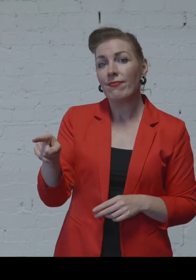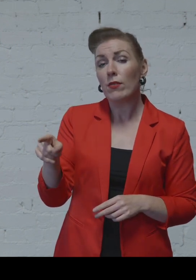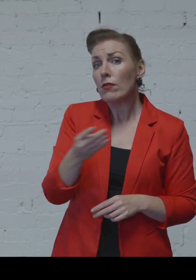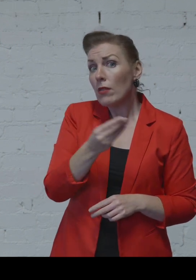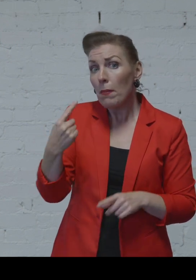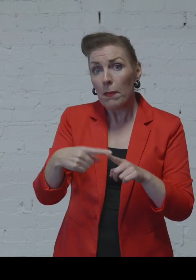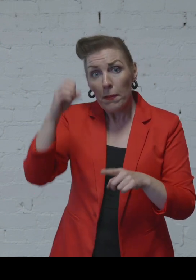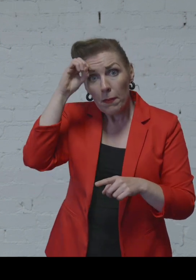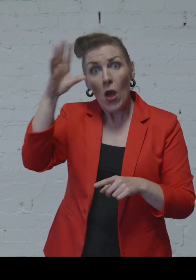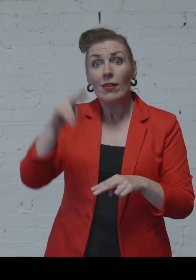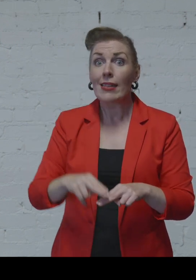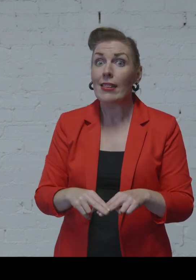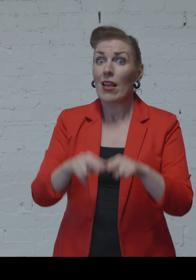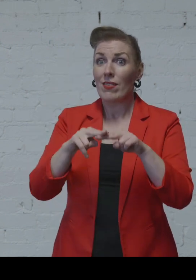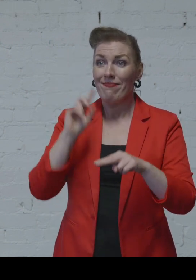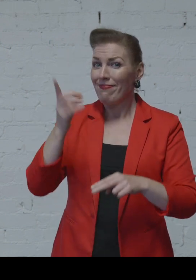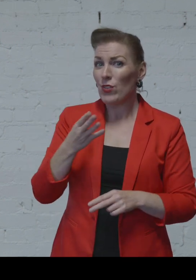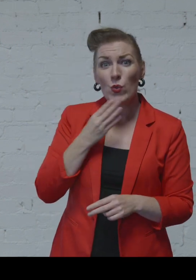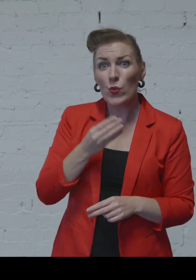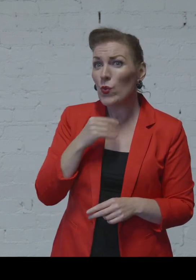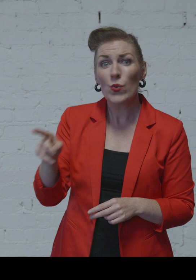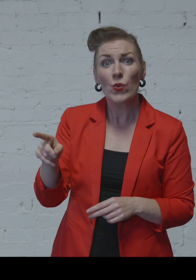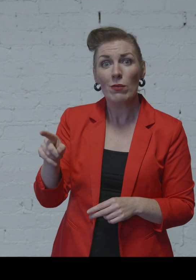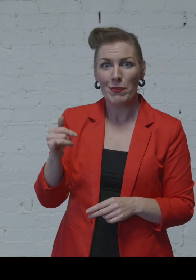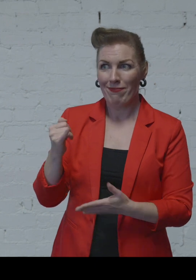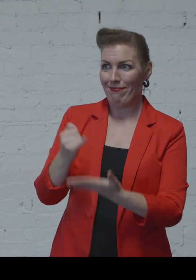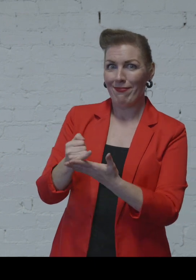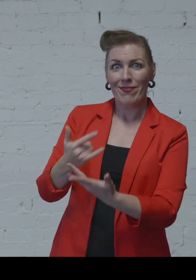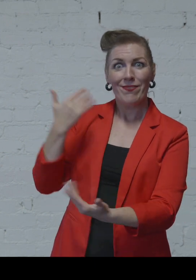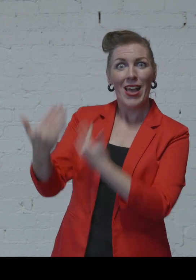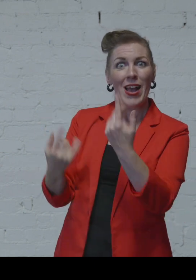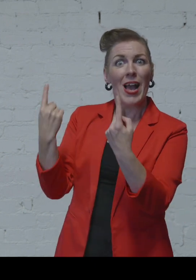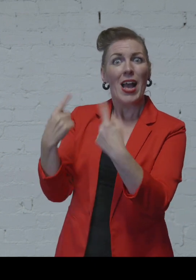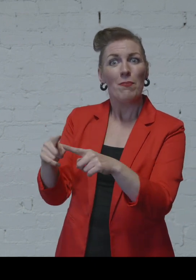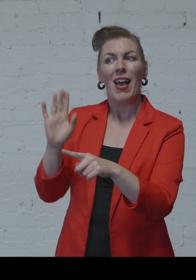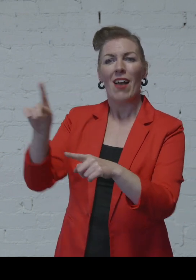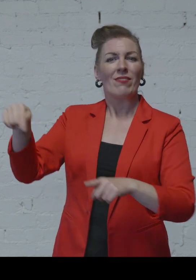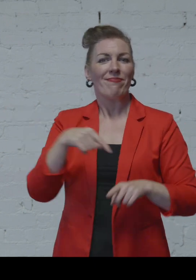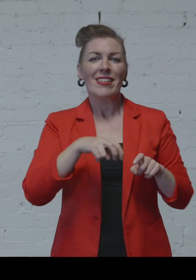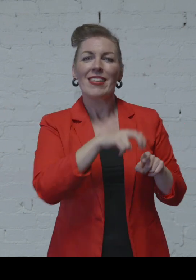In some emergencies, the lifts cannot be used. For example, when there is a fire in the building.